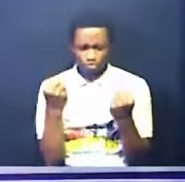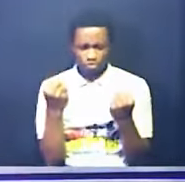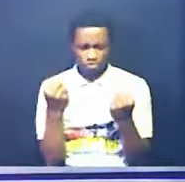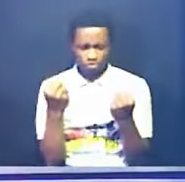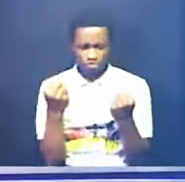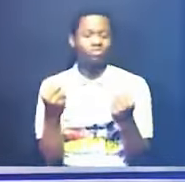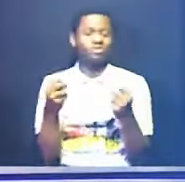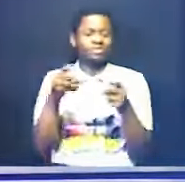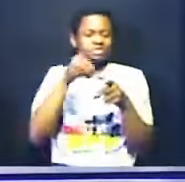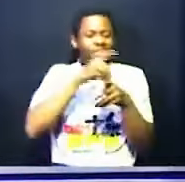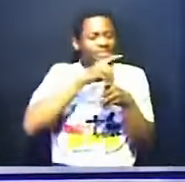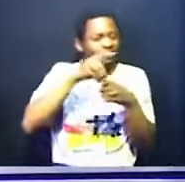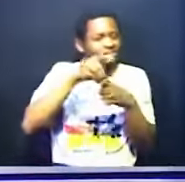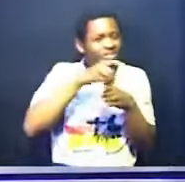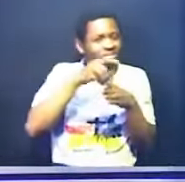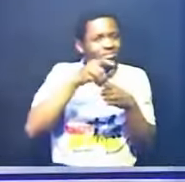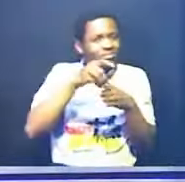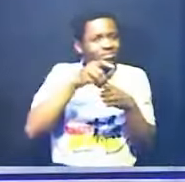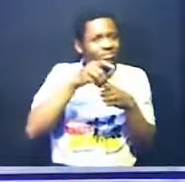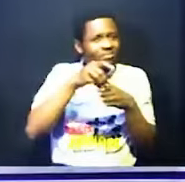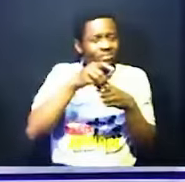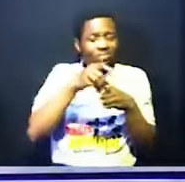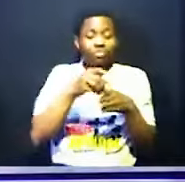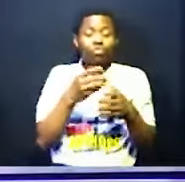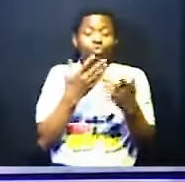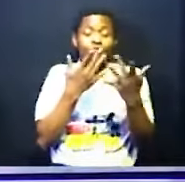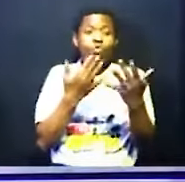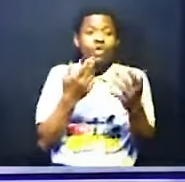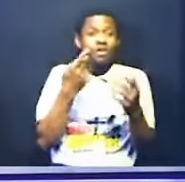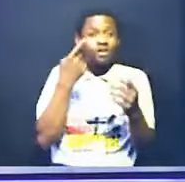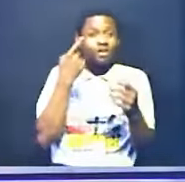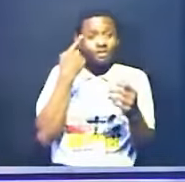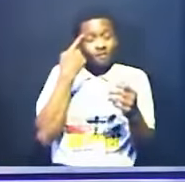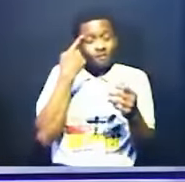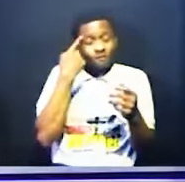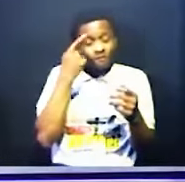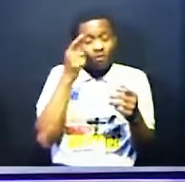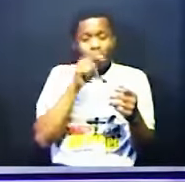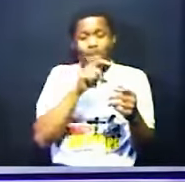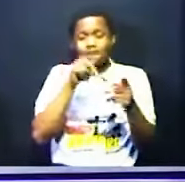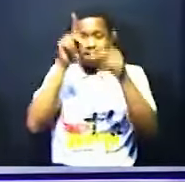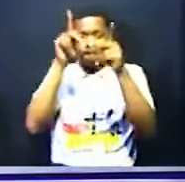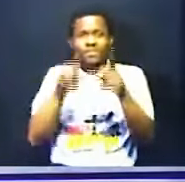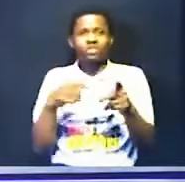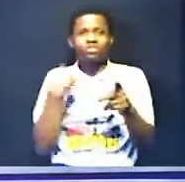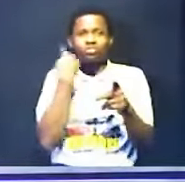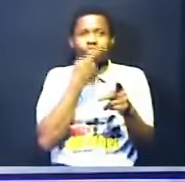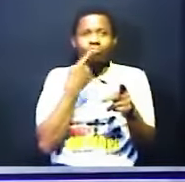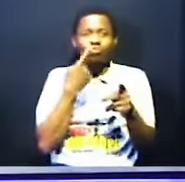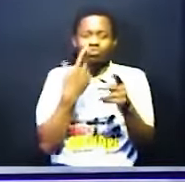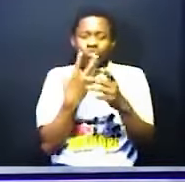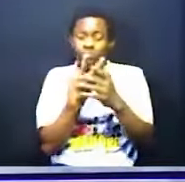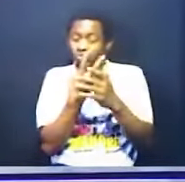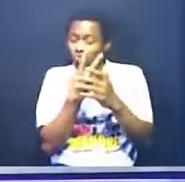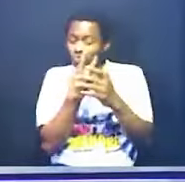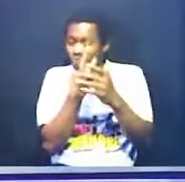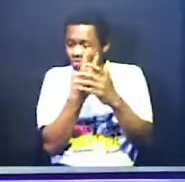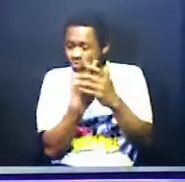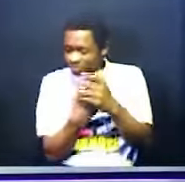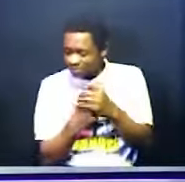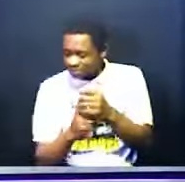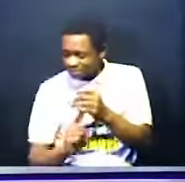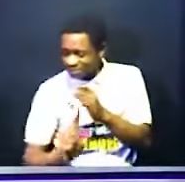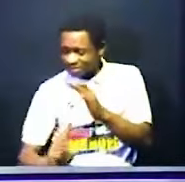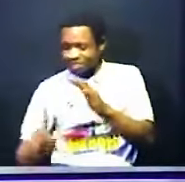awaits anyone who leaves the path. Once you leave the path, the Bible says that